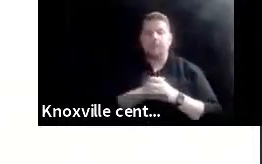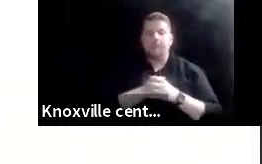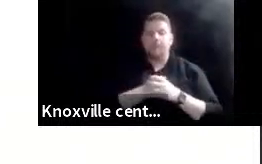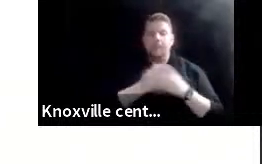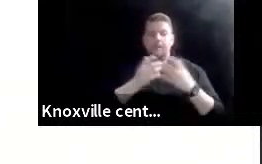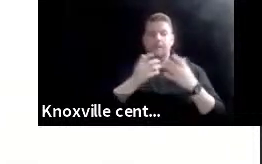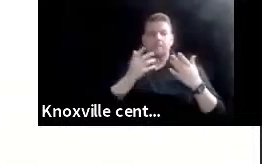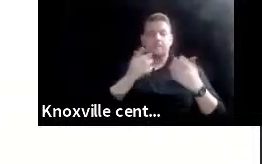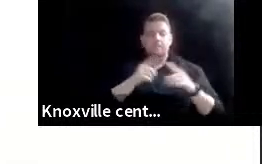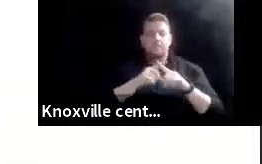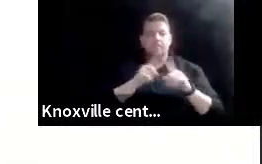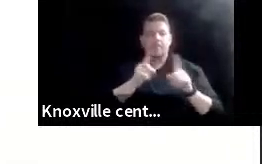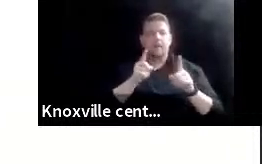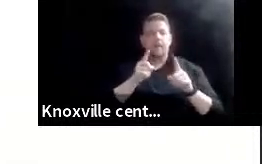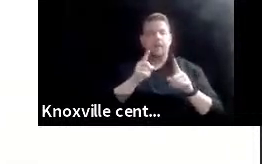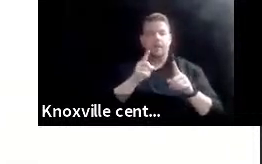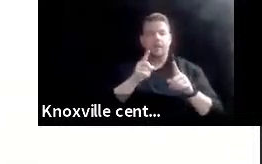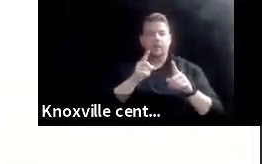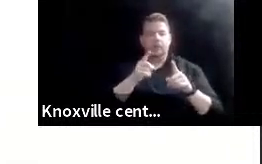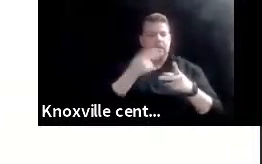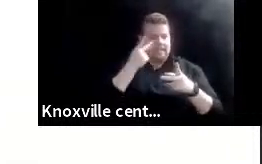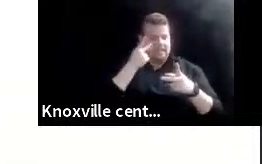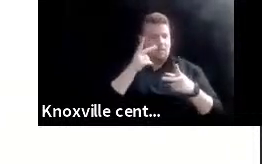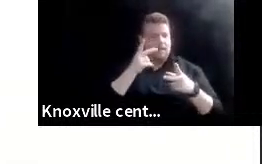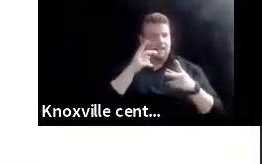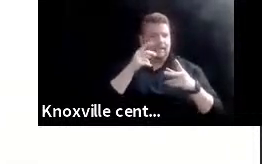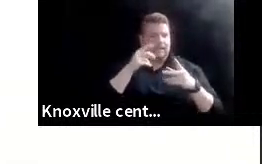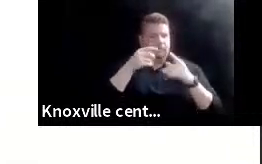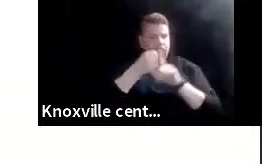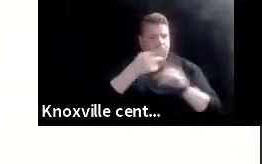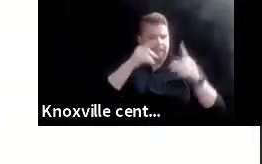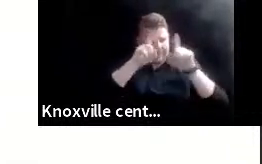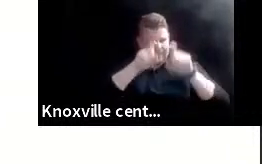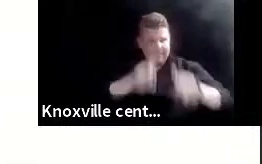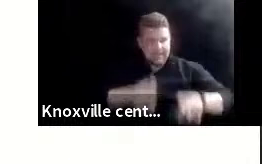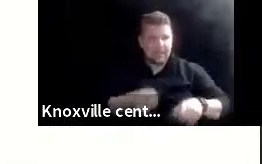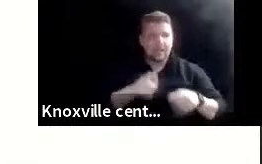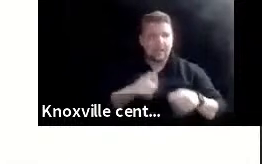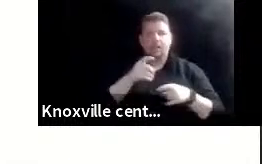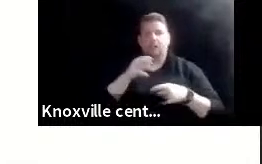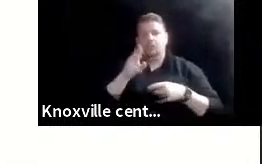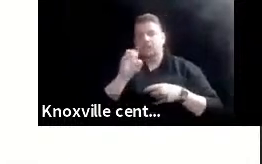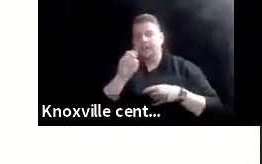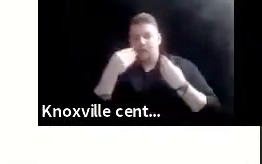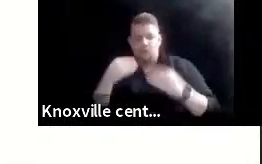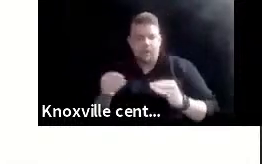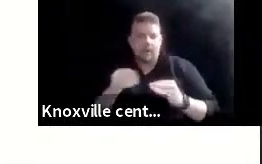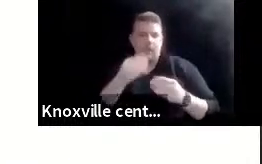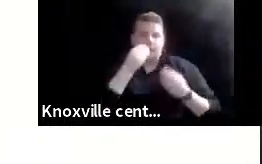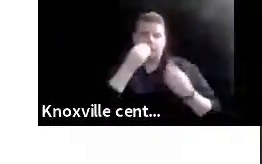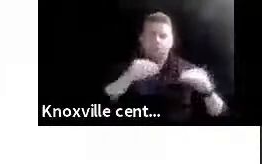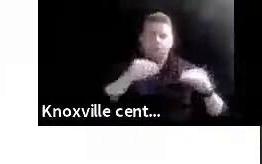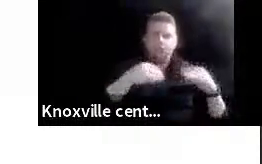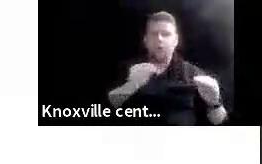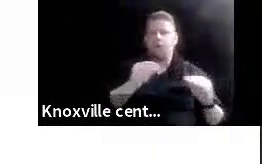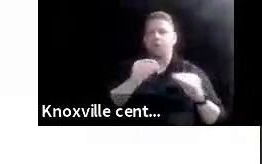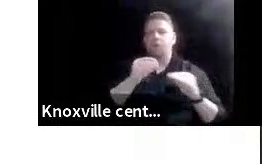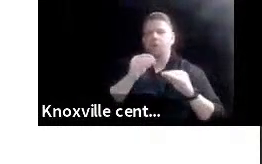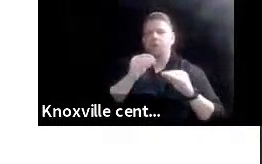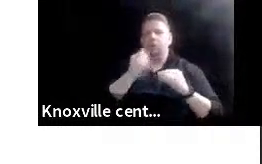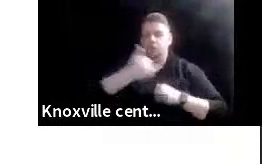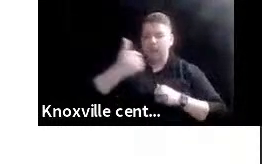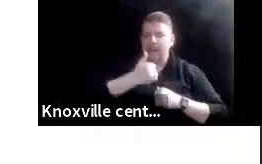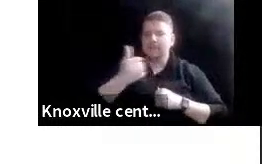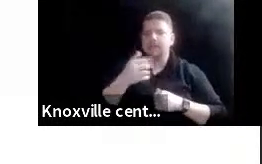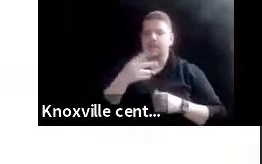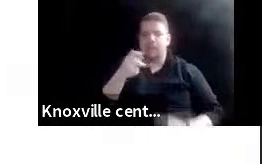But those are the 2 we look at in detail, and then retail, recreation, grocery, pharmacy, transit station, and parks. Those can be